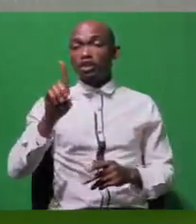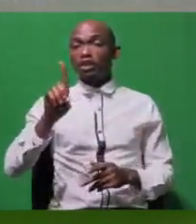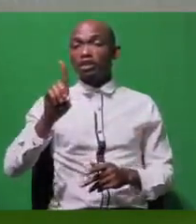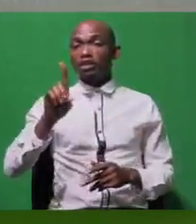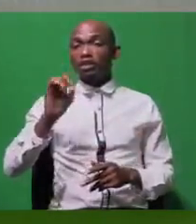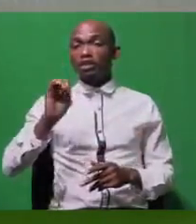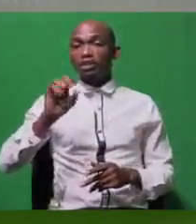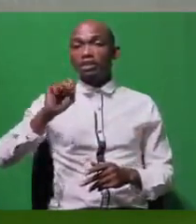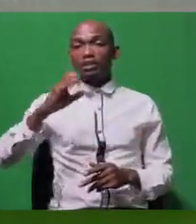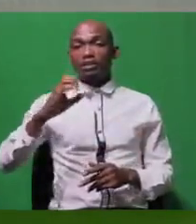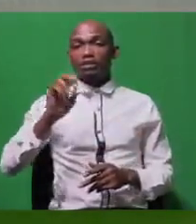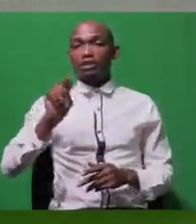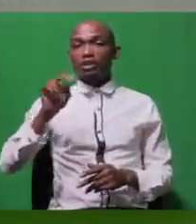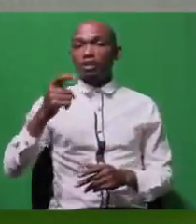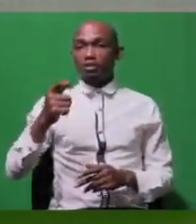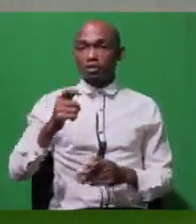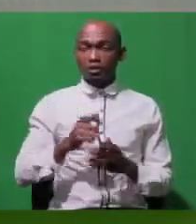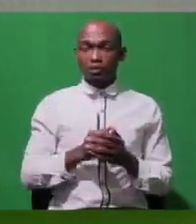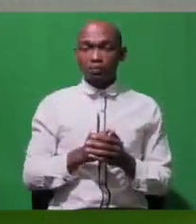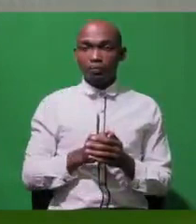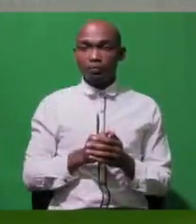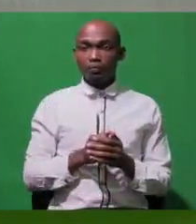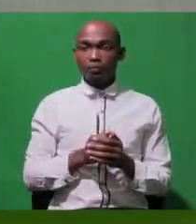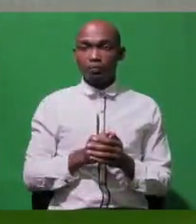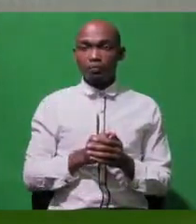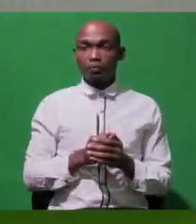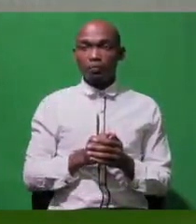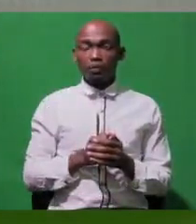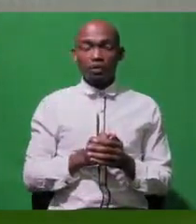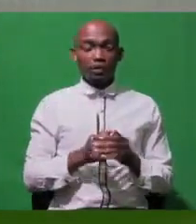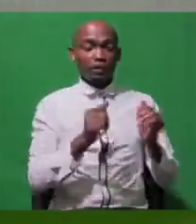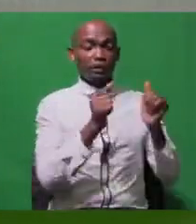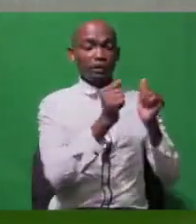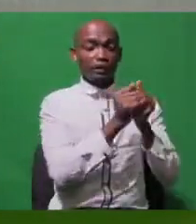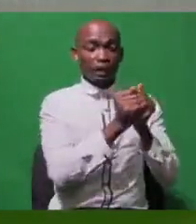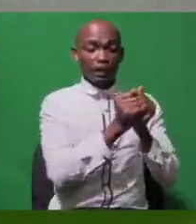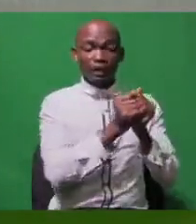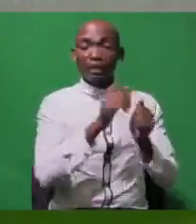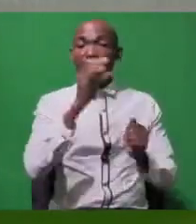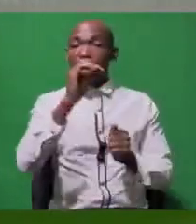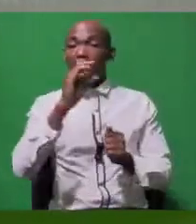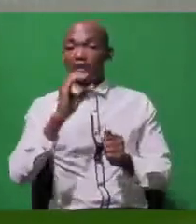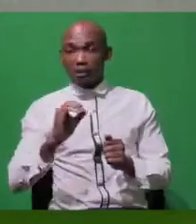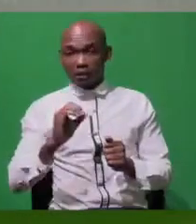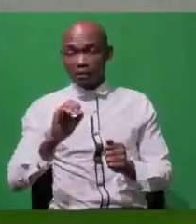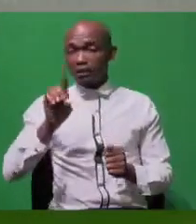Then you put here 10%.